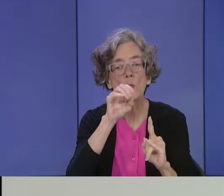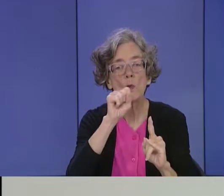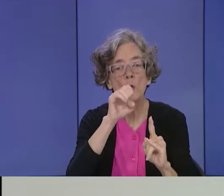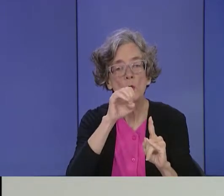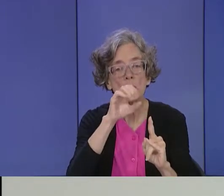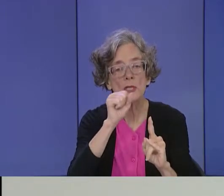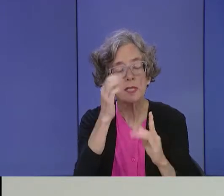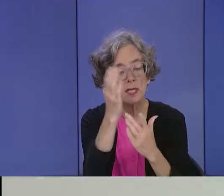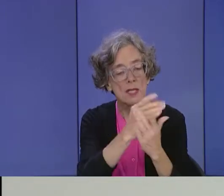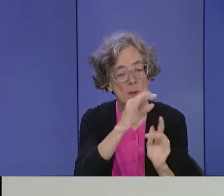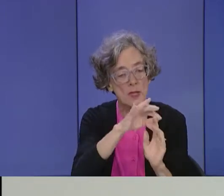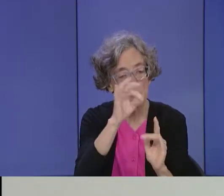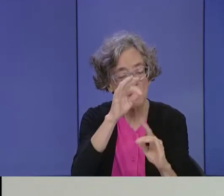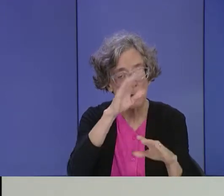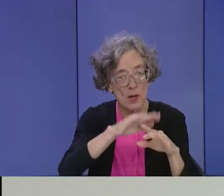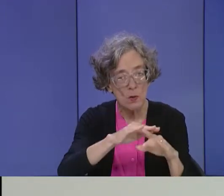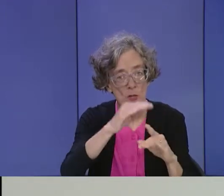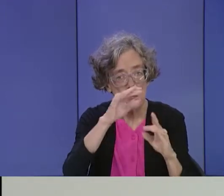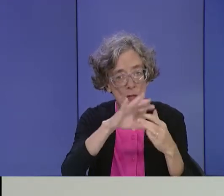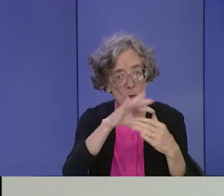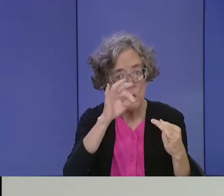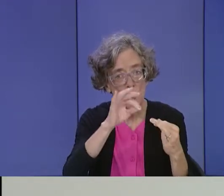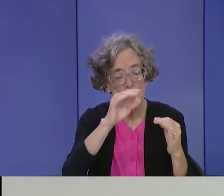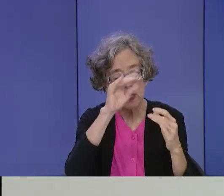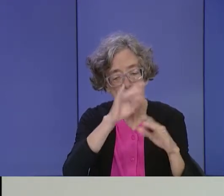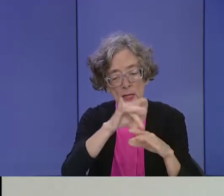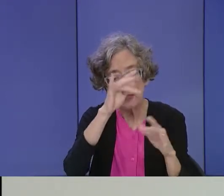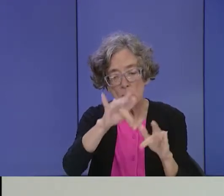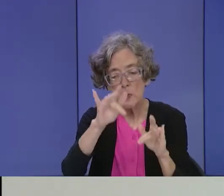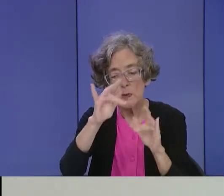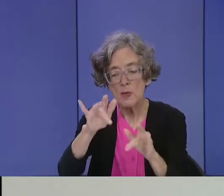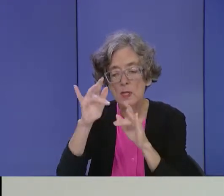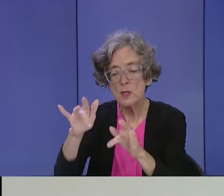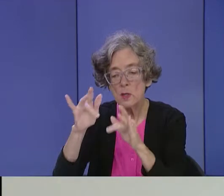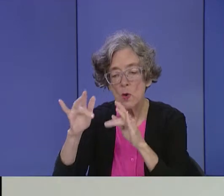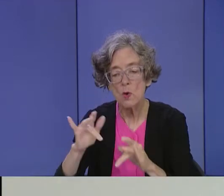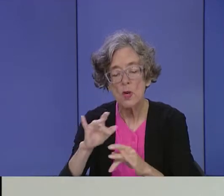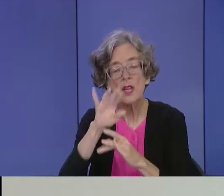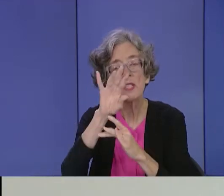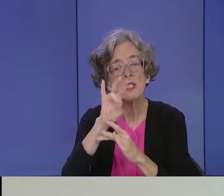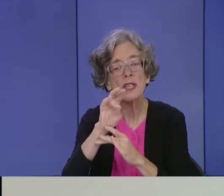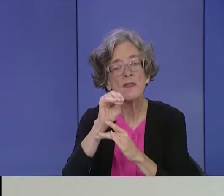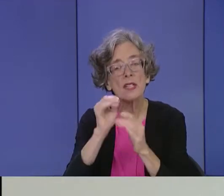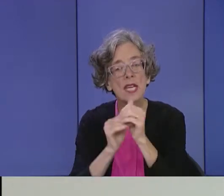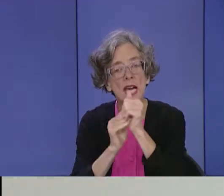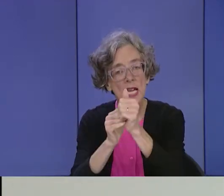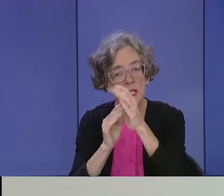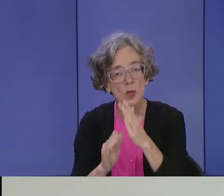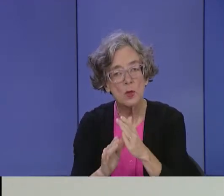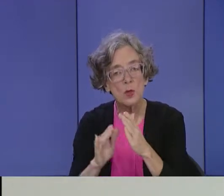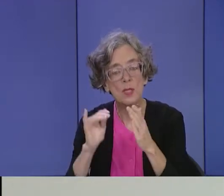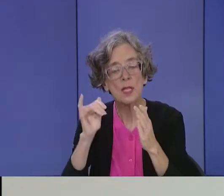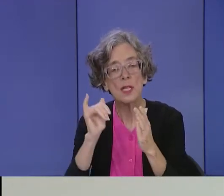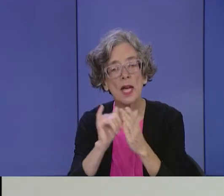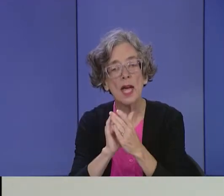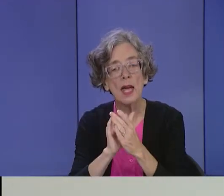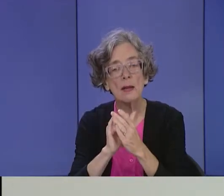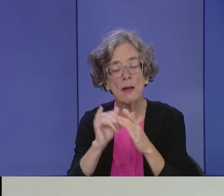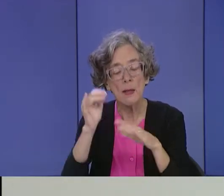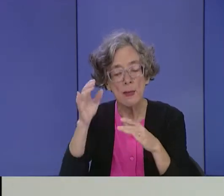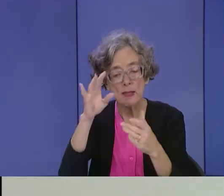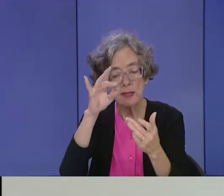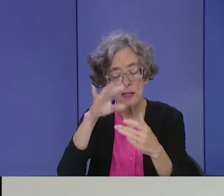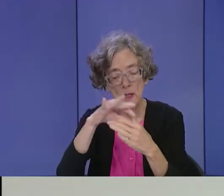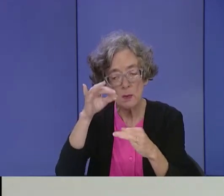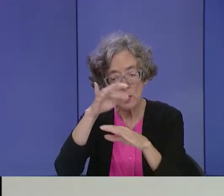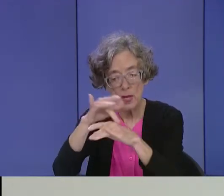of the spirit that was on Moses. The Lord bestowed it on the 70 elders, and as the spirit